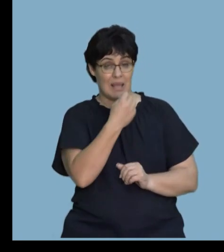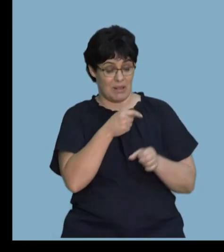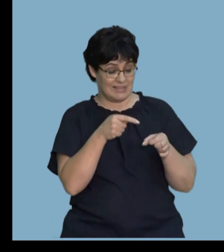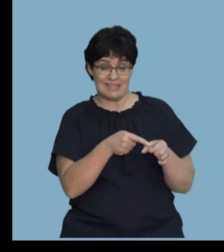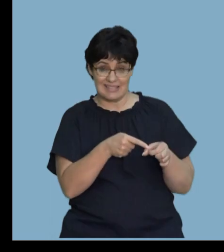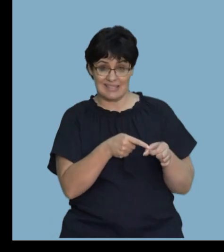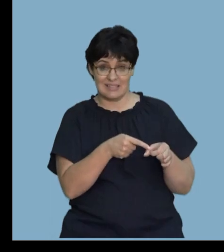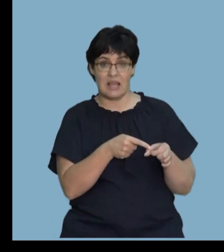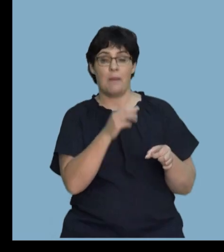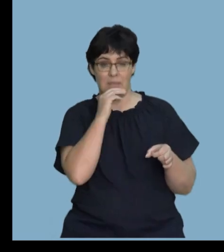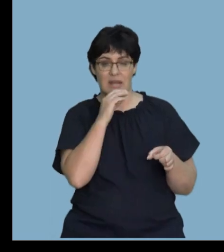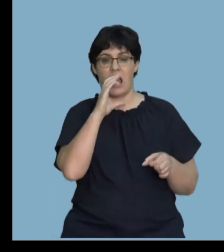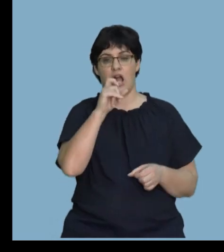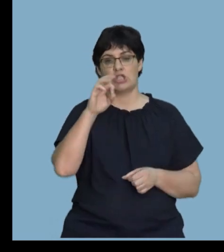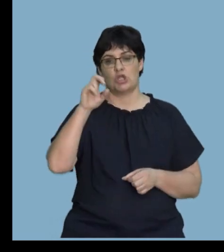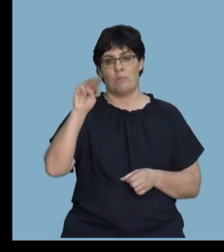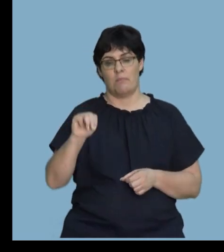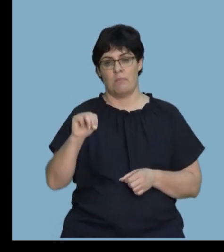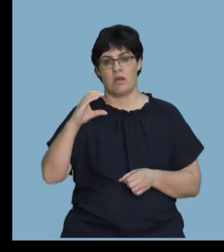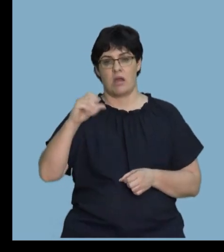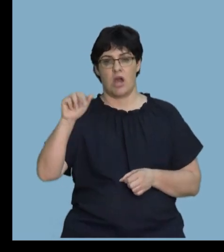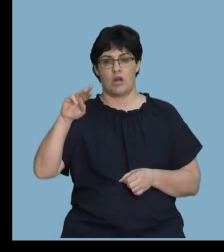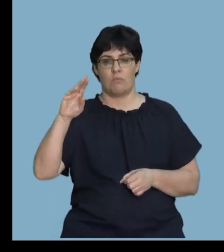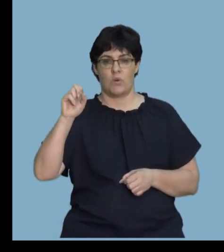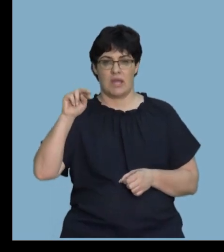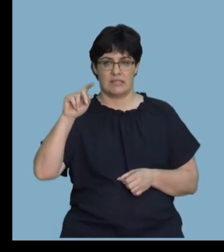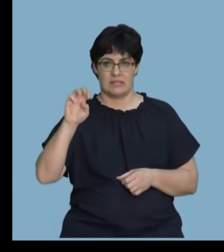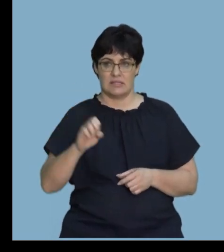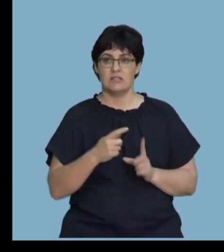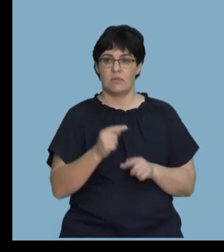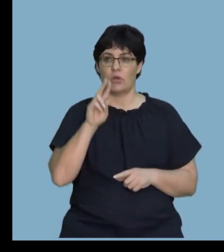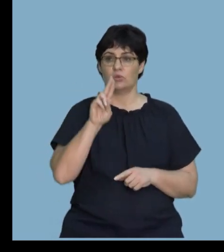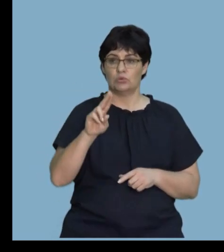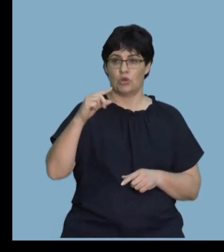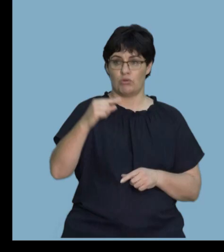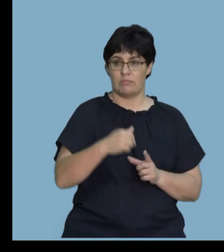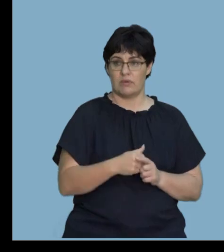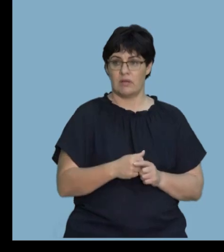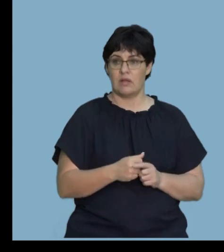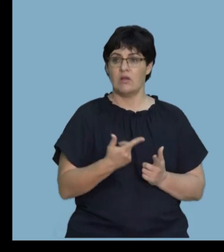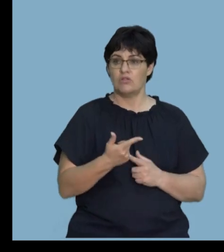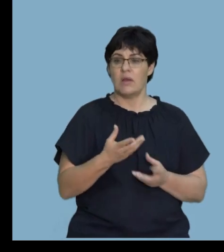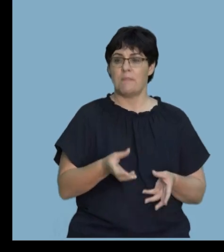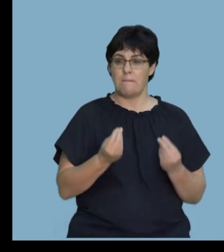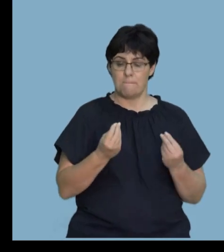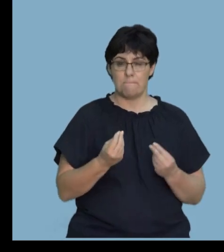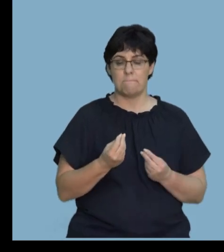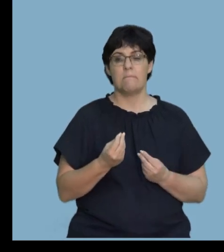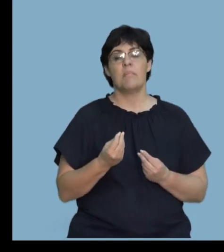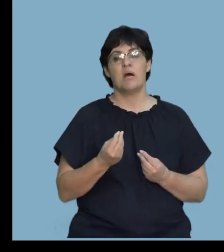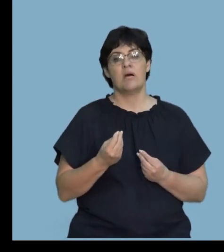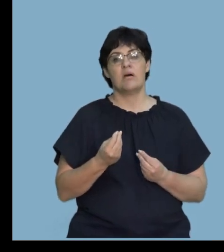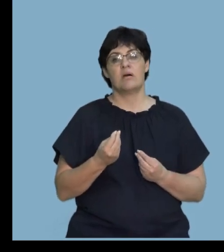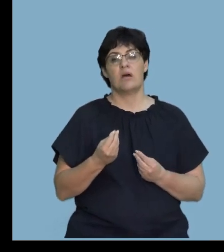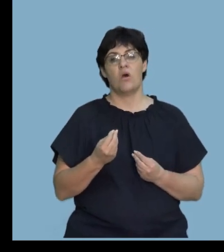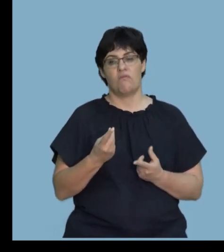calcium carbonate, okay? So this is of 2 grams, okay? So here we're actually calculating the mass of